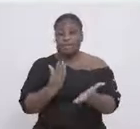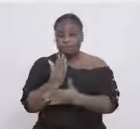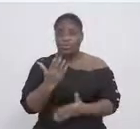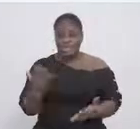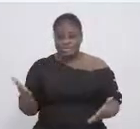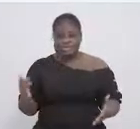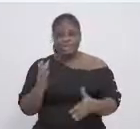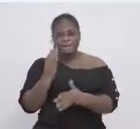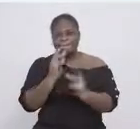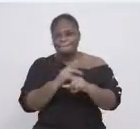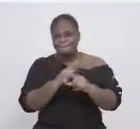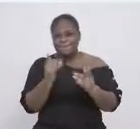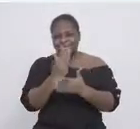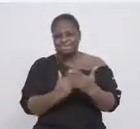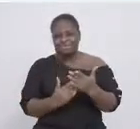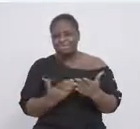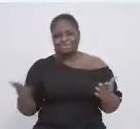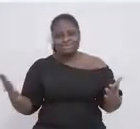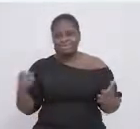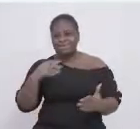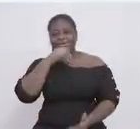but some of the technology is a little bit.